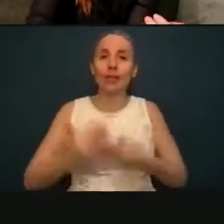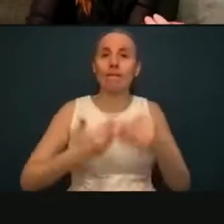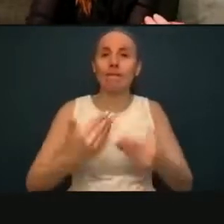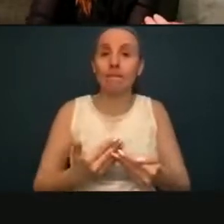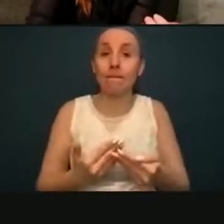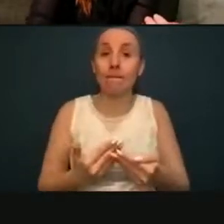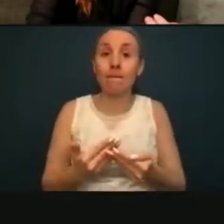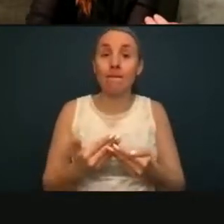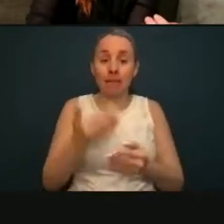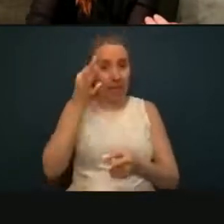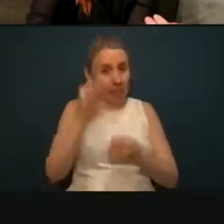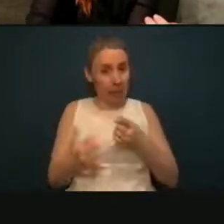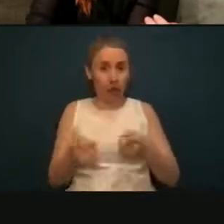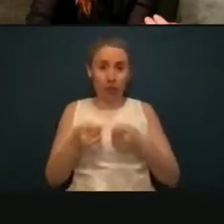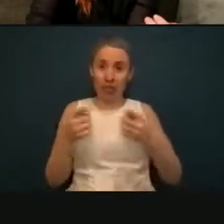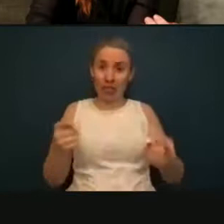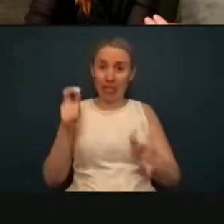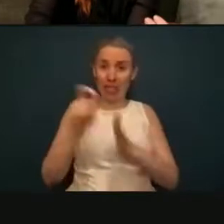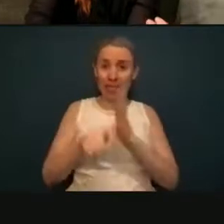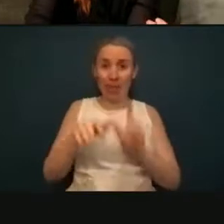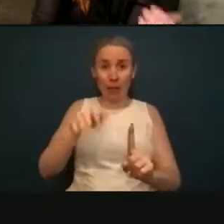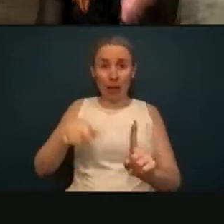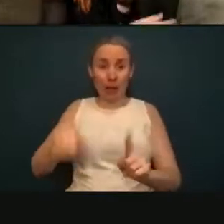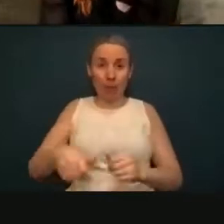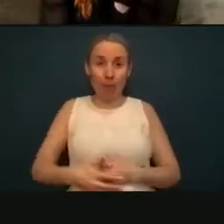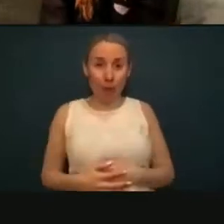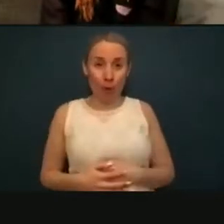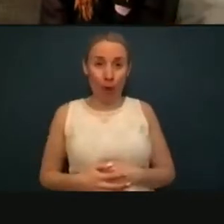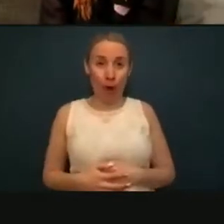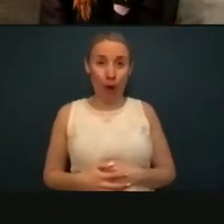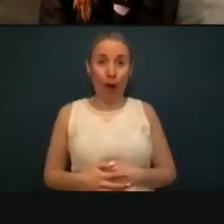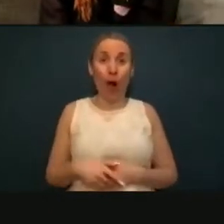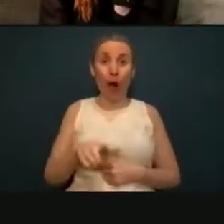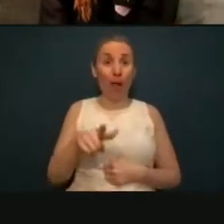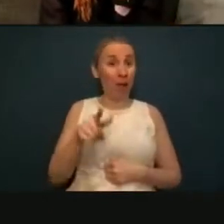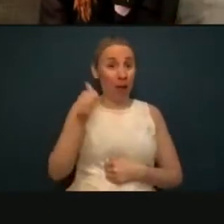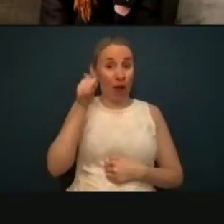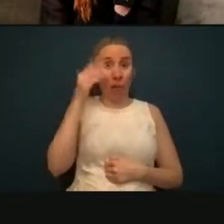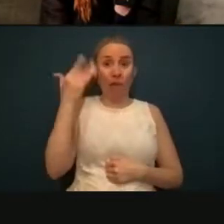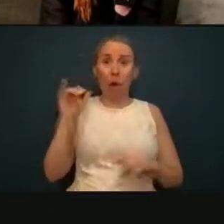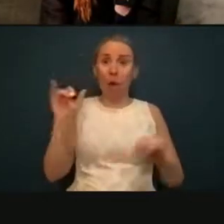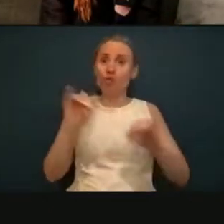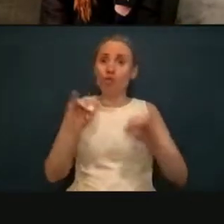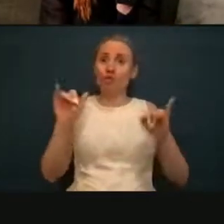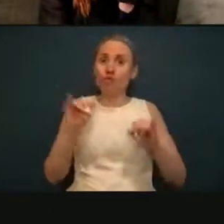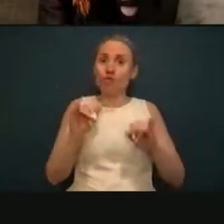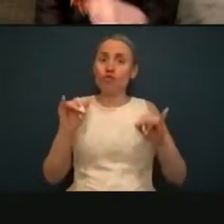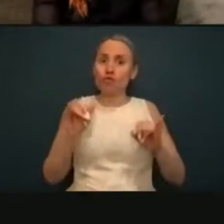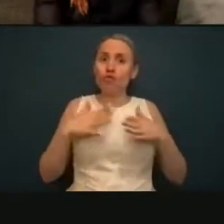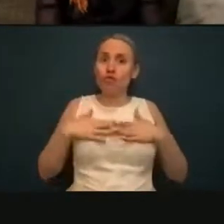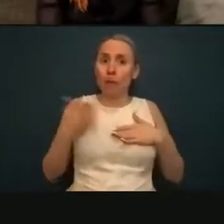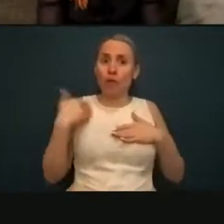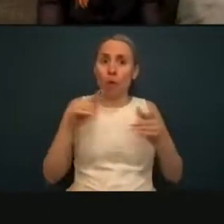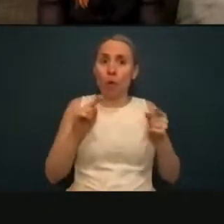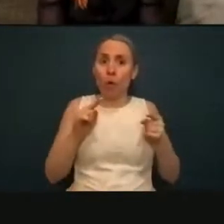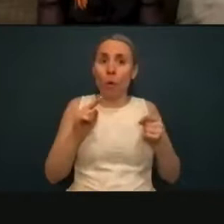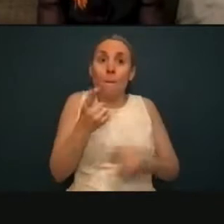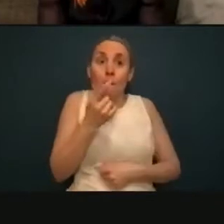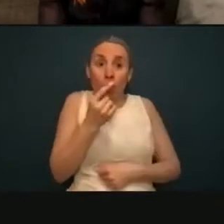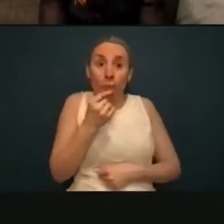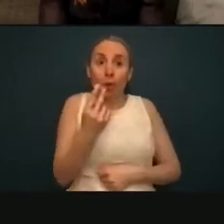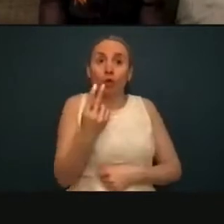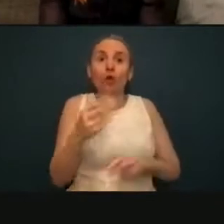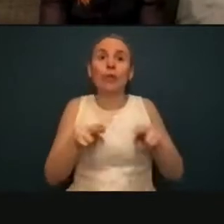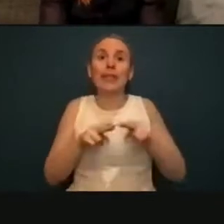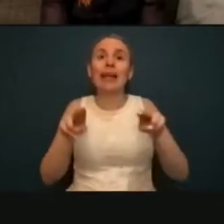real threat about a 2-tier reopening where fit and able non-disabled people